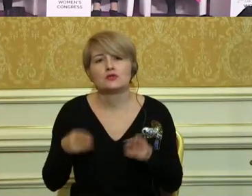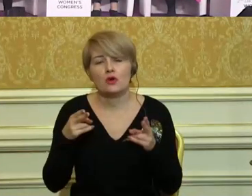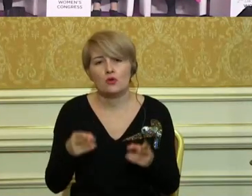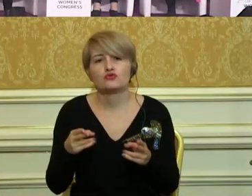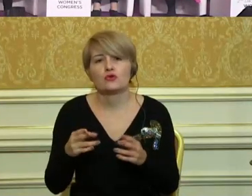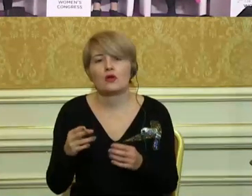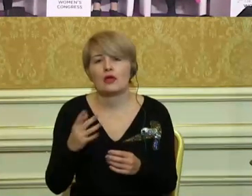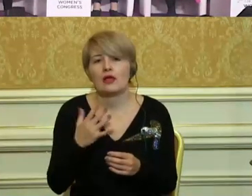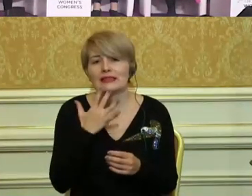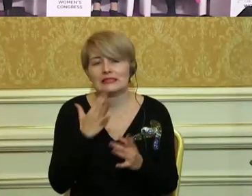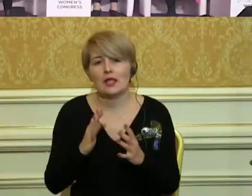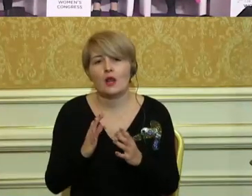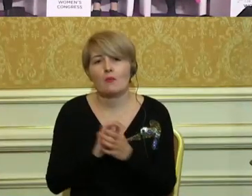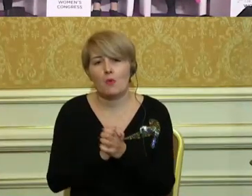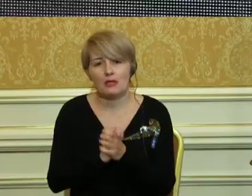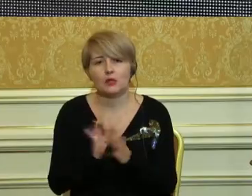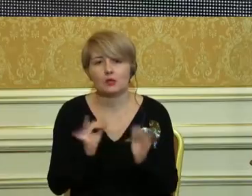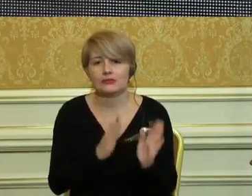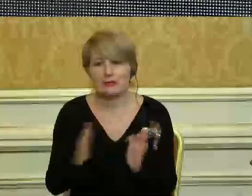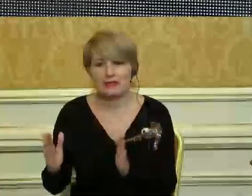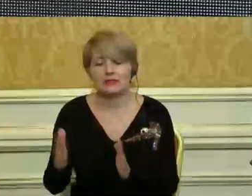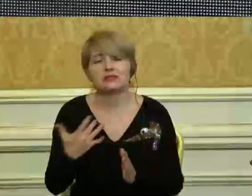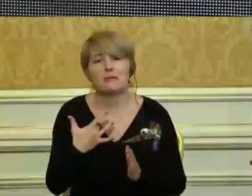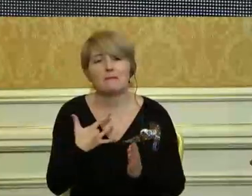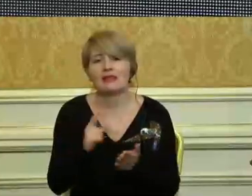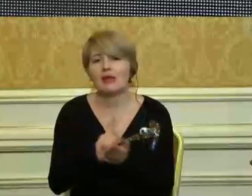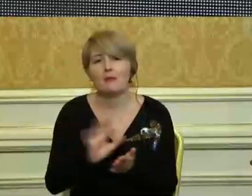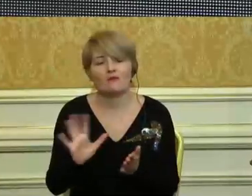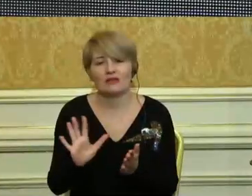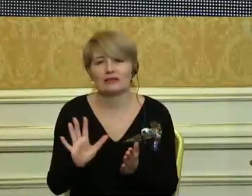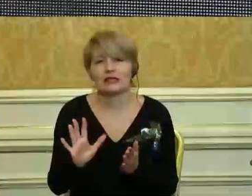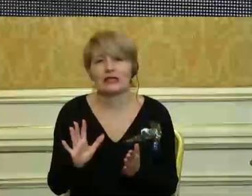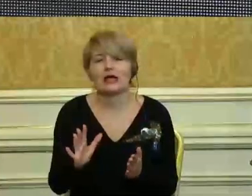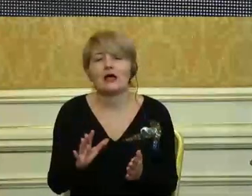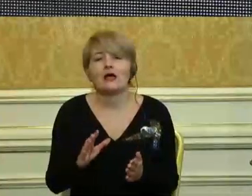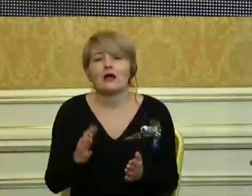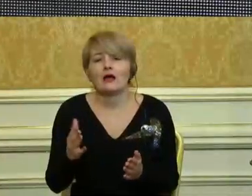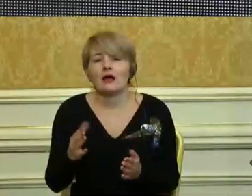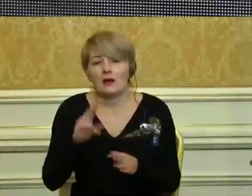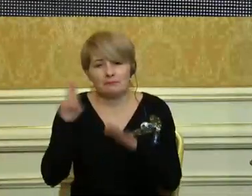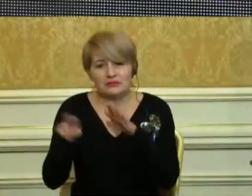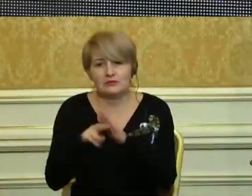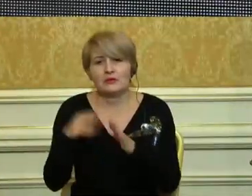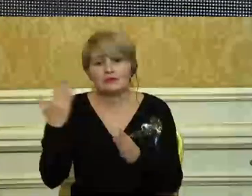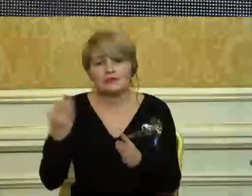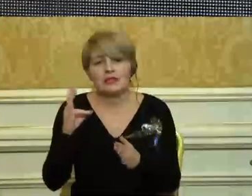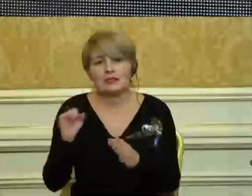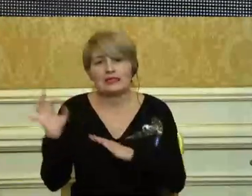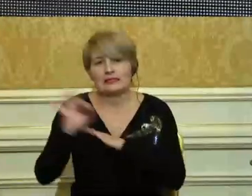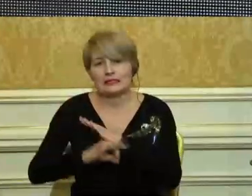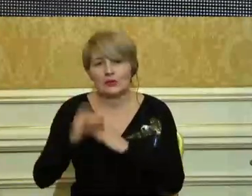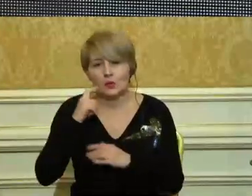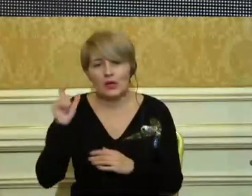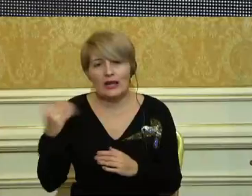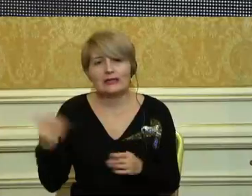We must not accept Russia's manipulation of the conflict in eastern Ukraine, nor its occupation and attempted annexation